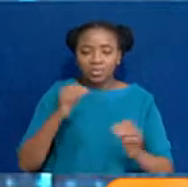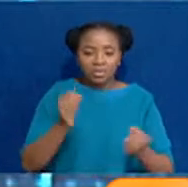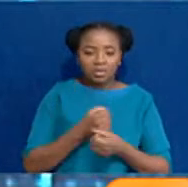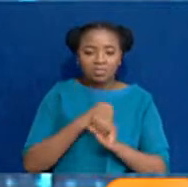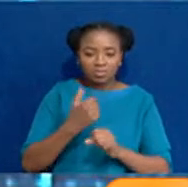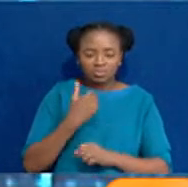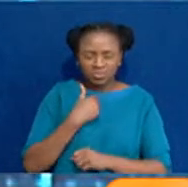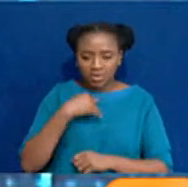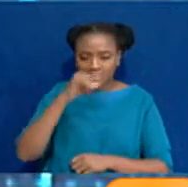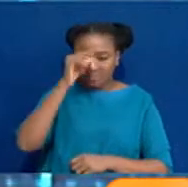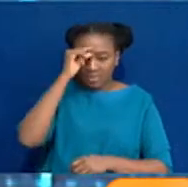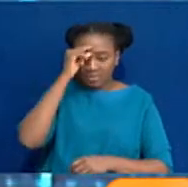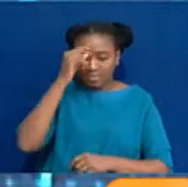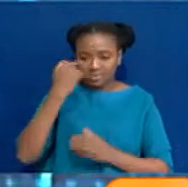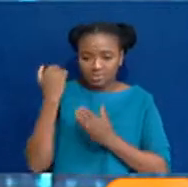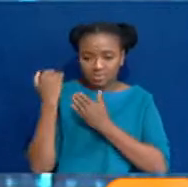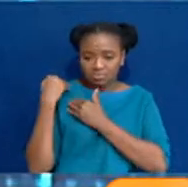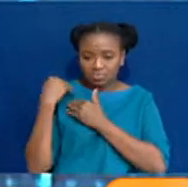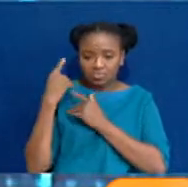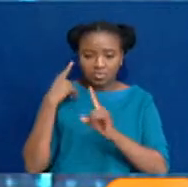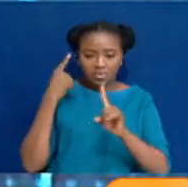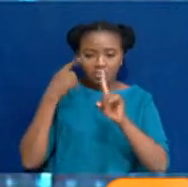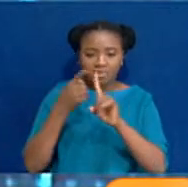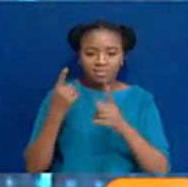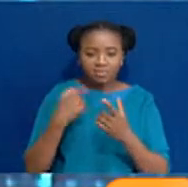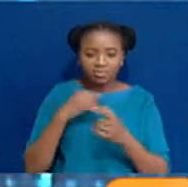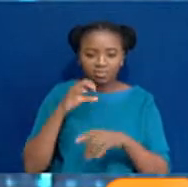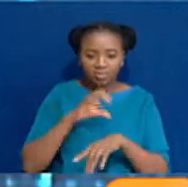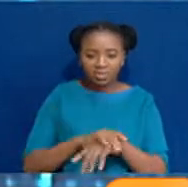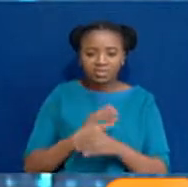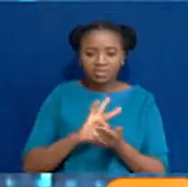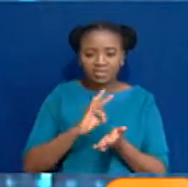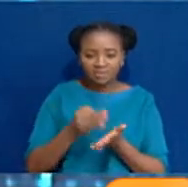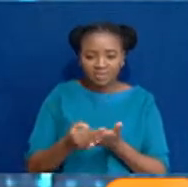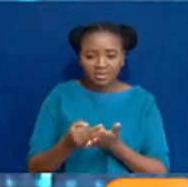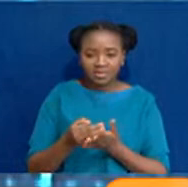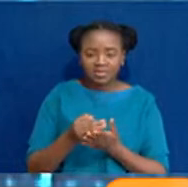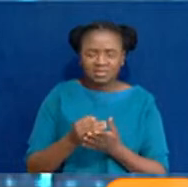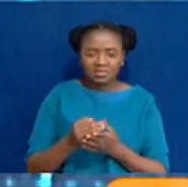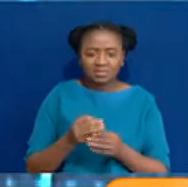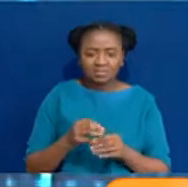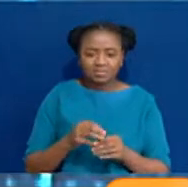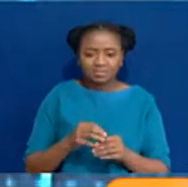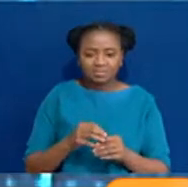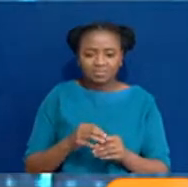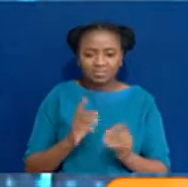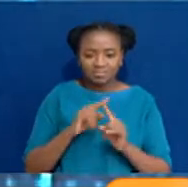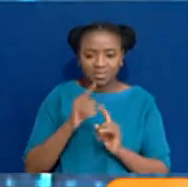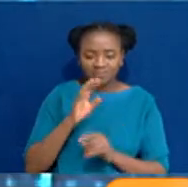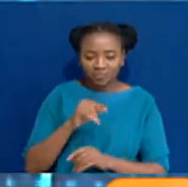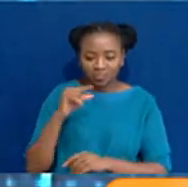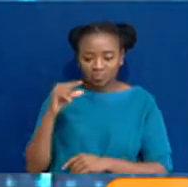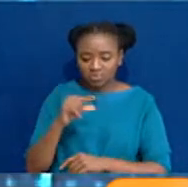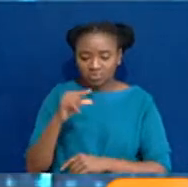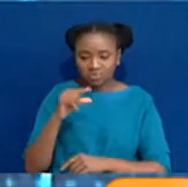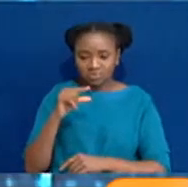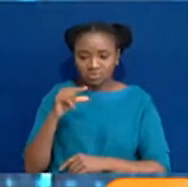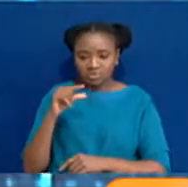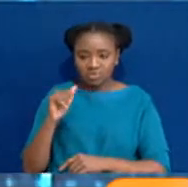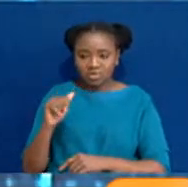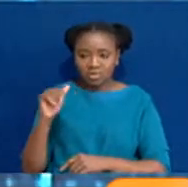government responsible for purposes of funding the private sector. It so happens that through GAA, the media has